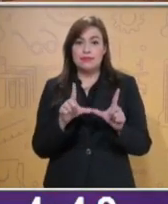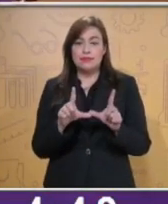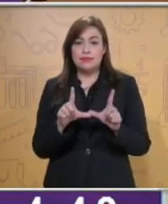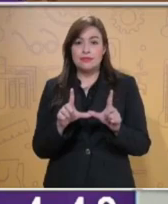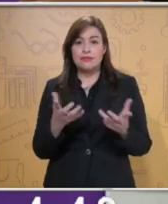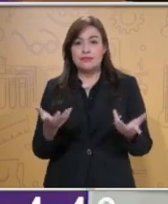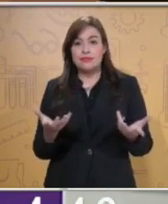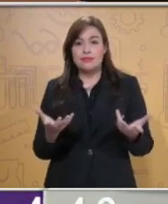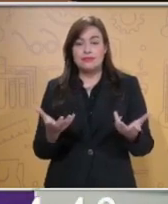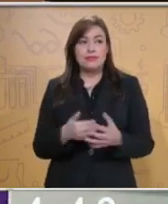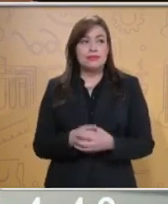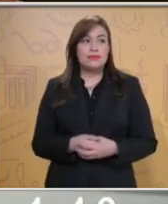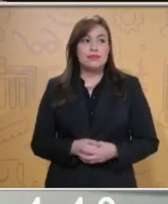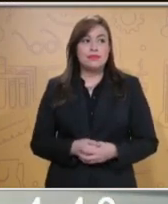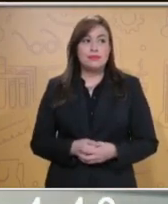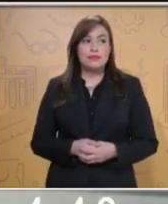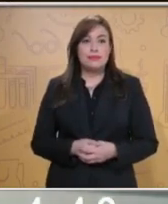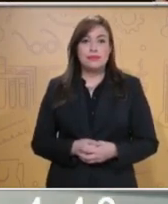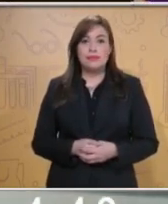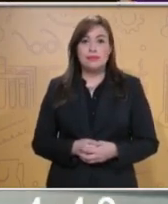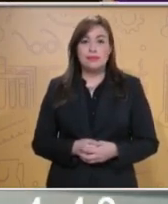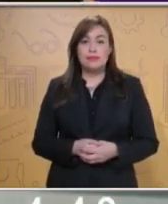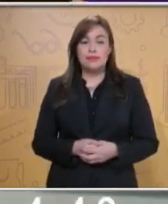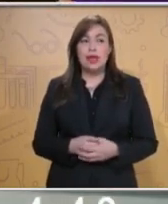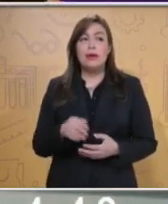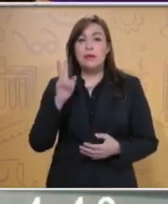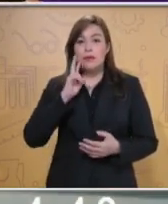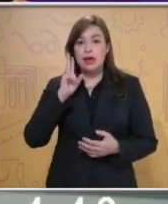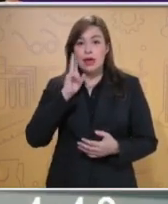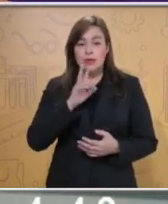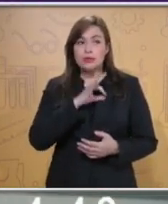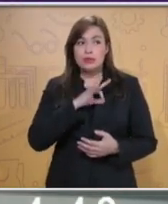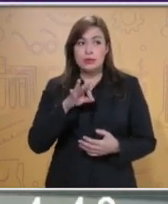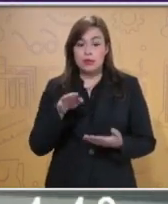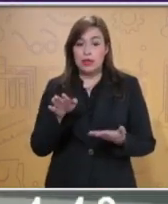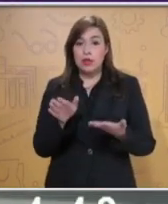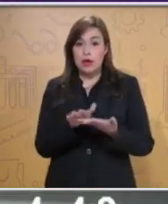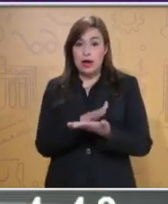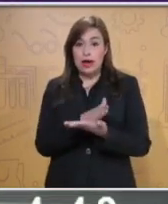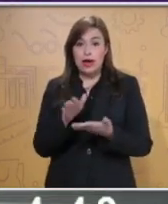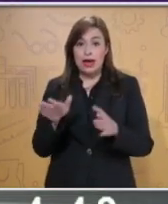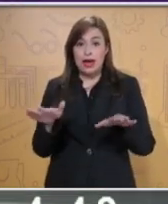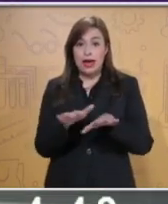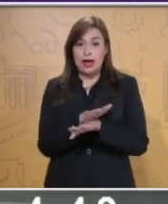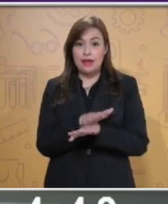Okay. Let's check if I can change it from here.